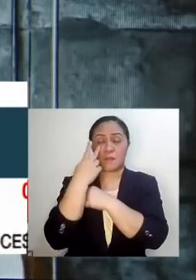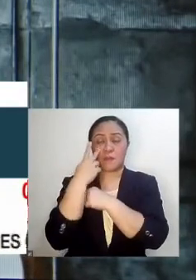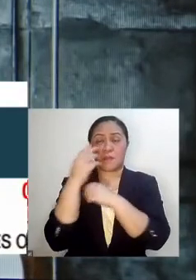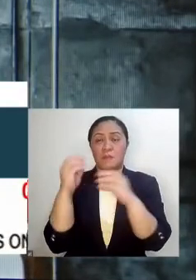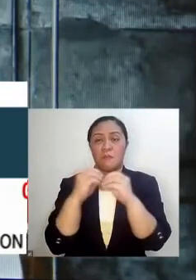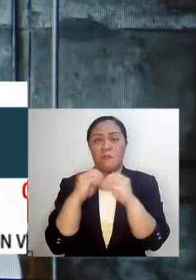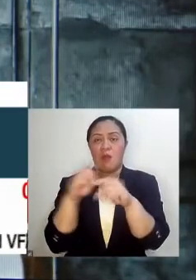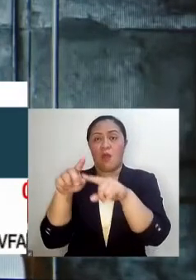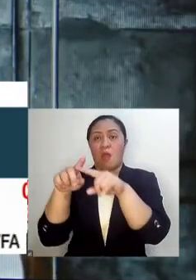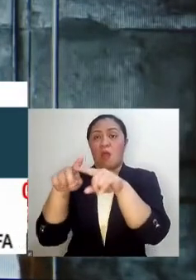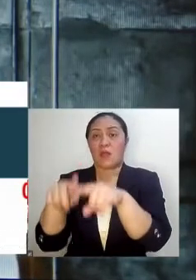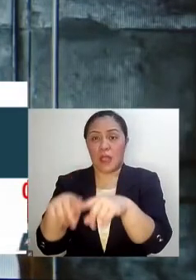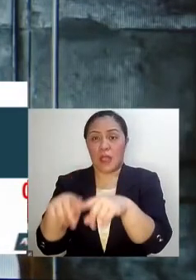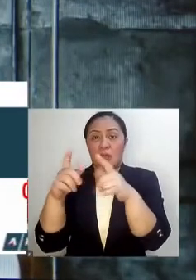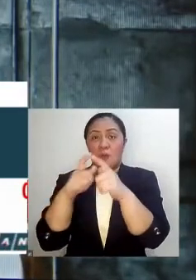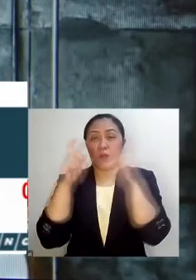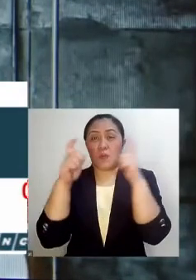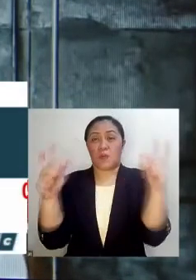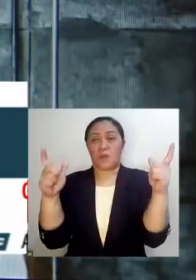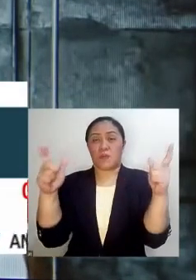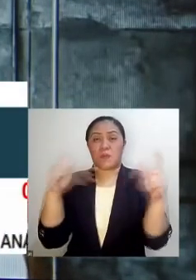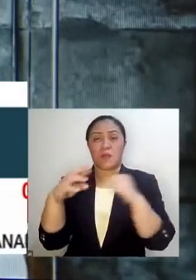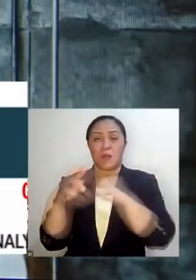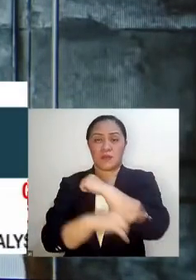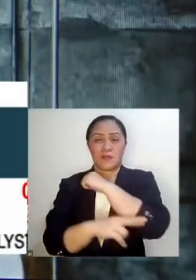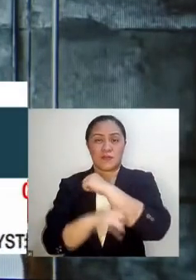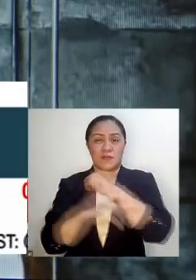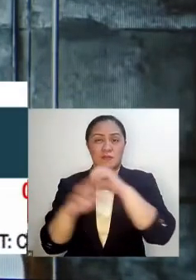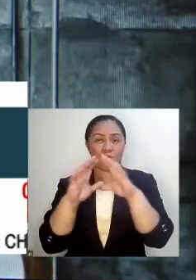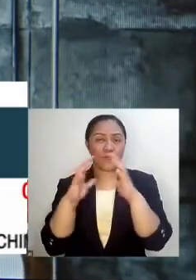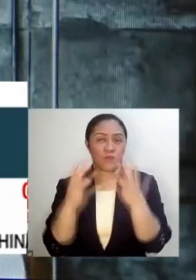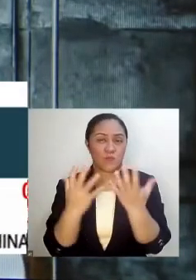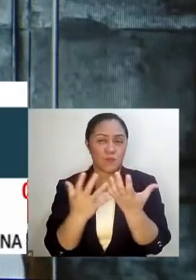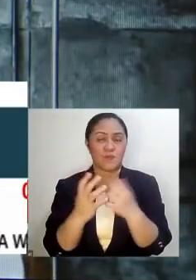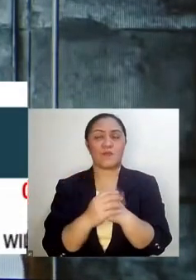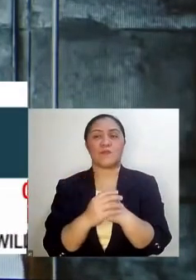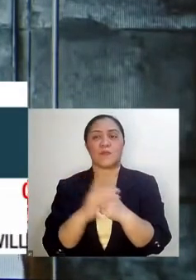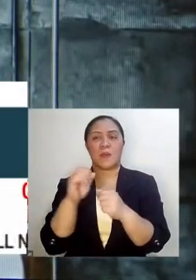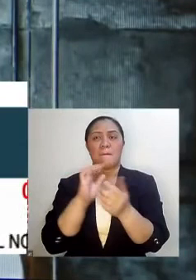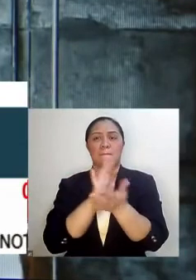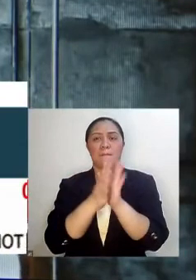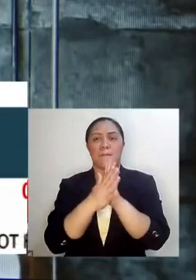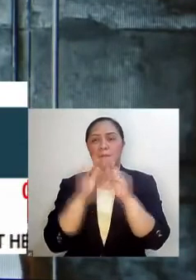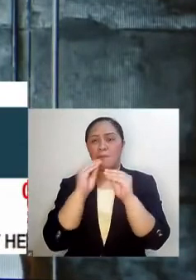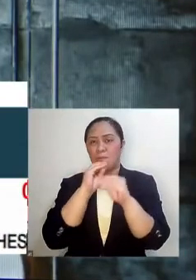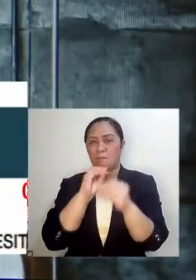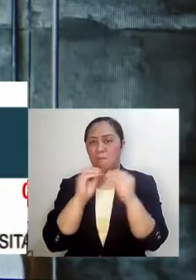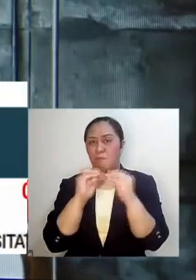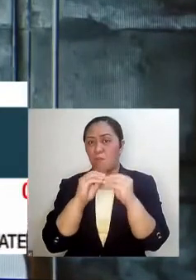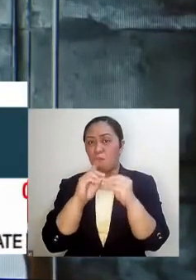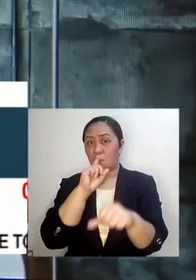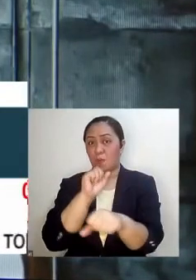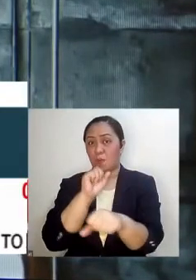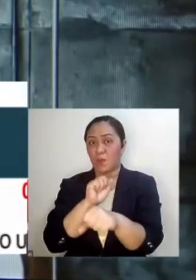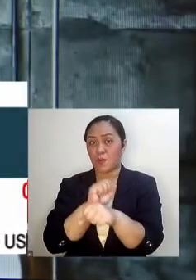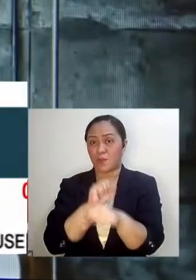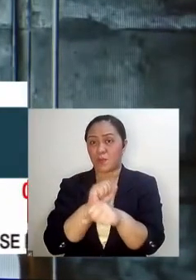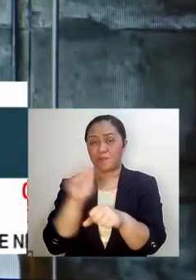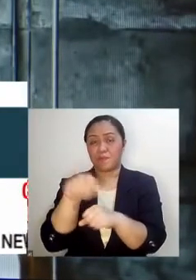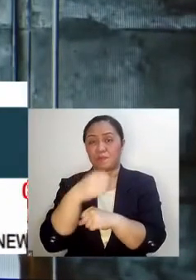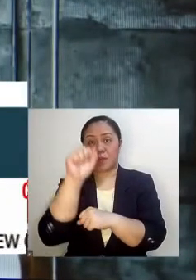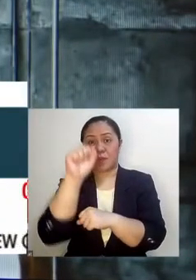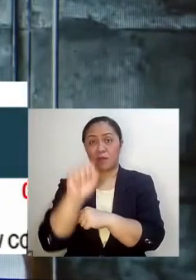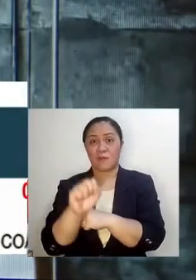the global regional value chain are going to be more affected. That means countries in Southeast Asia,